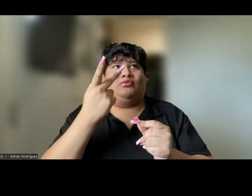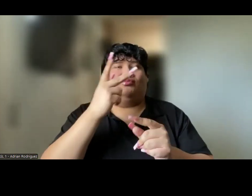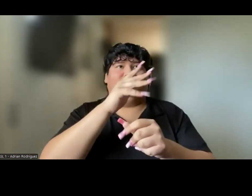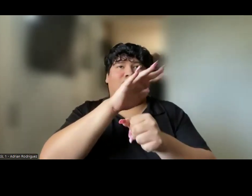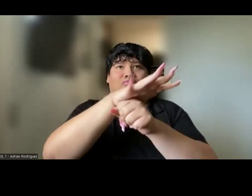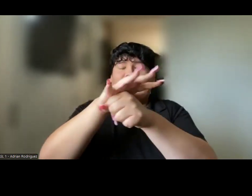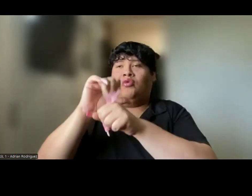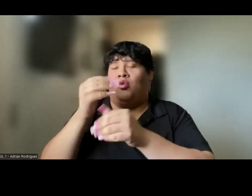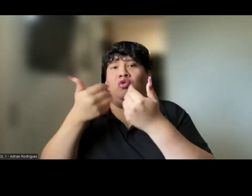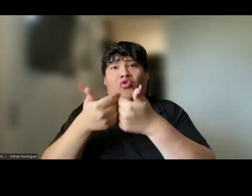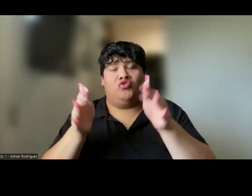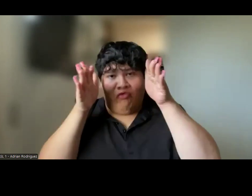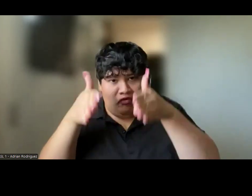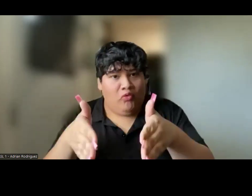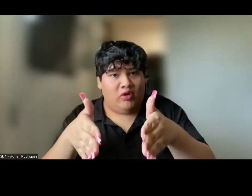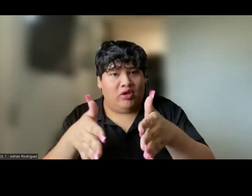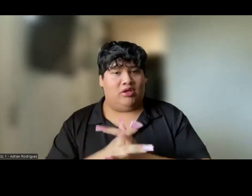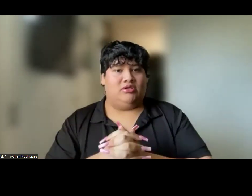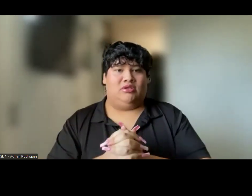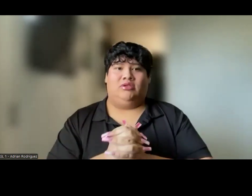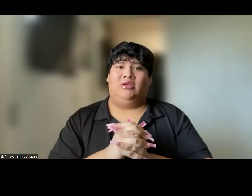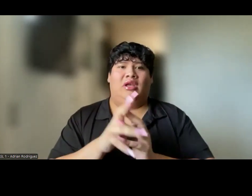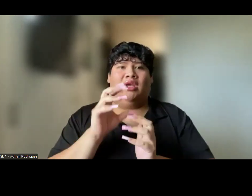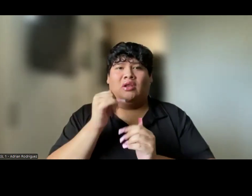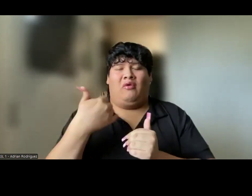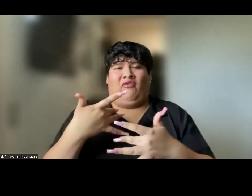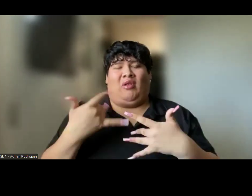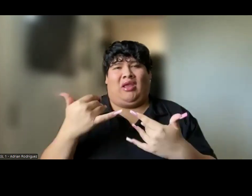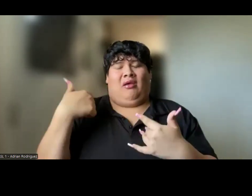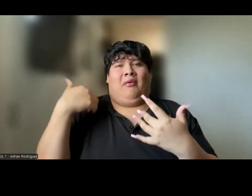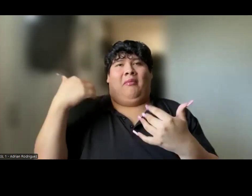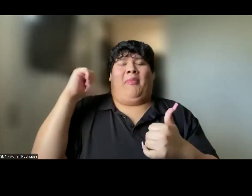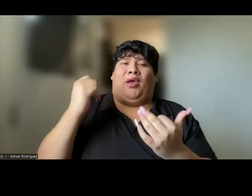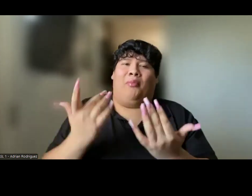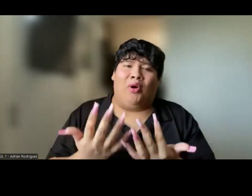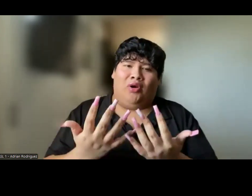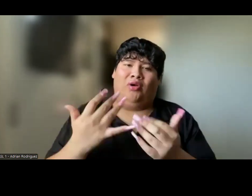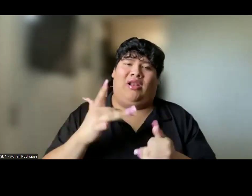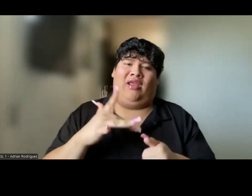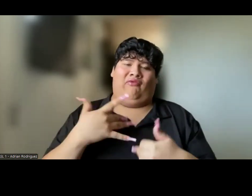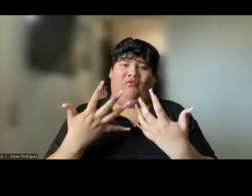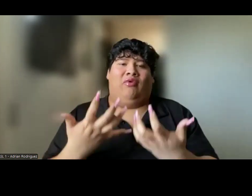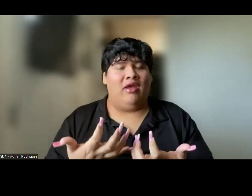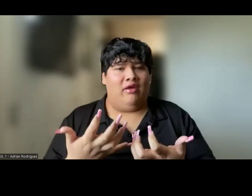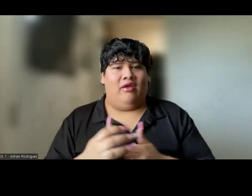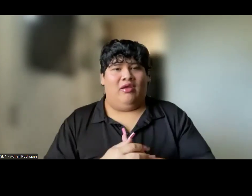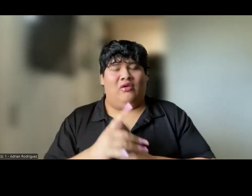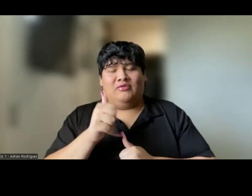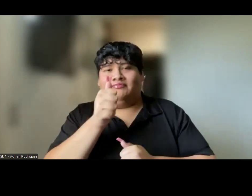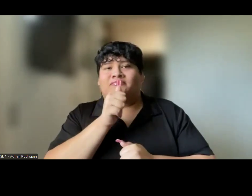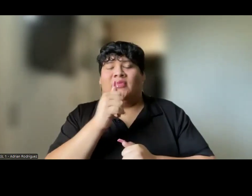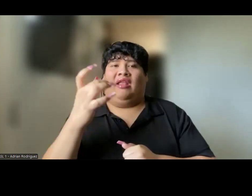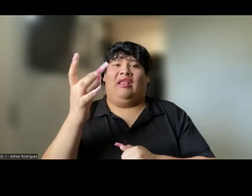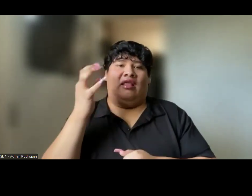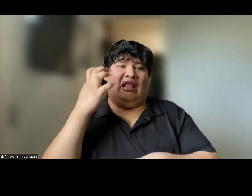won't lose focus, and this won't be on a back burner. I think you've been with us through thick or thin. We have these